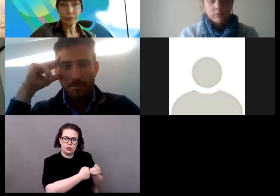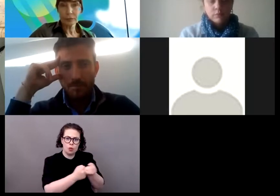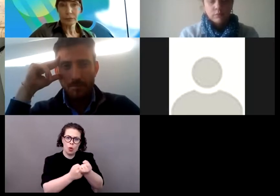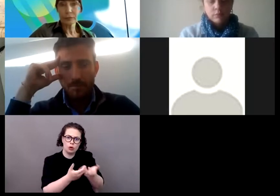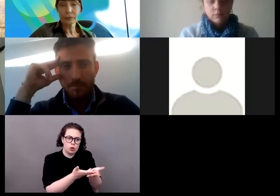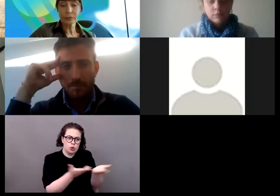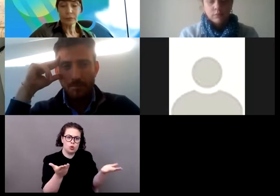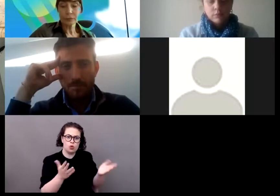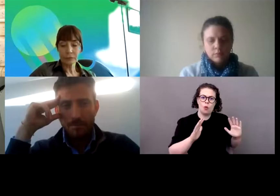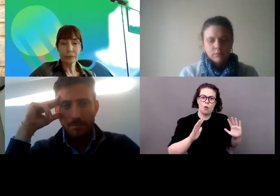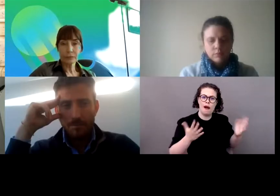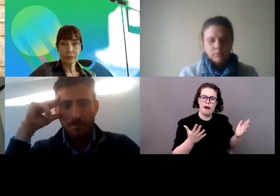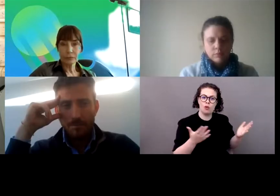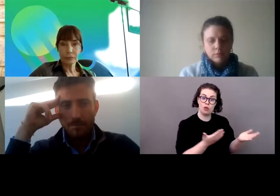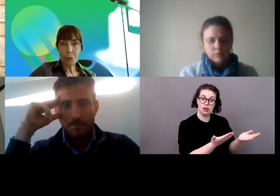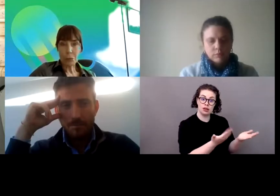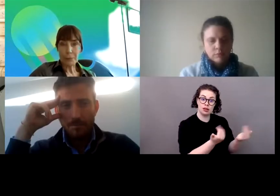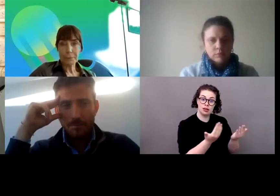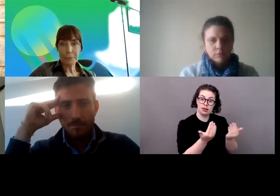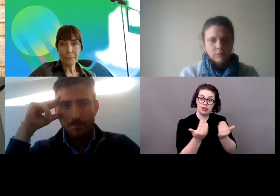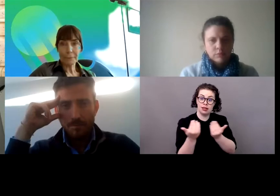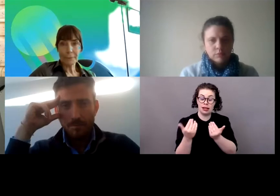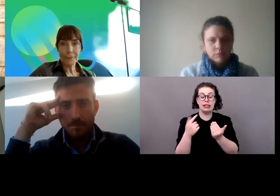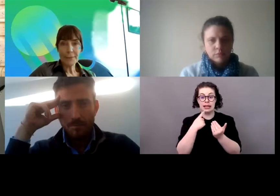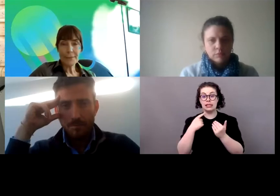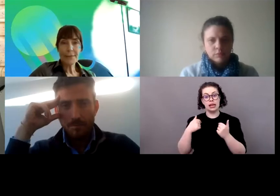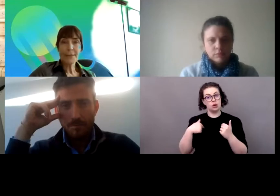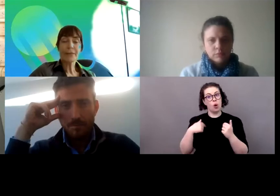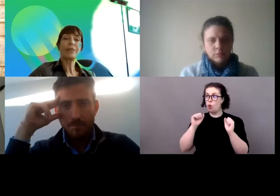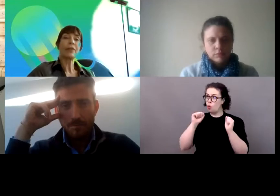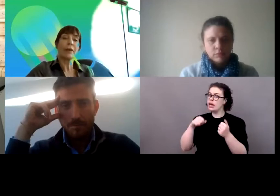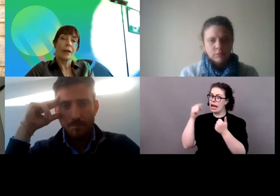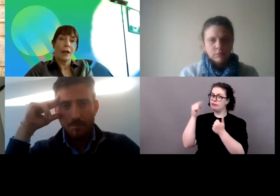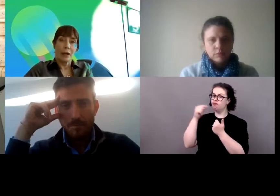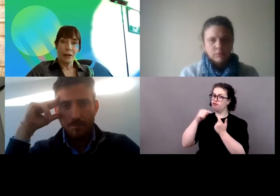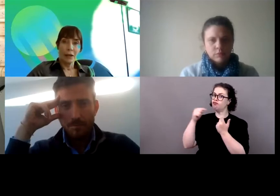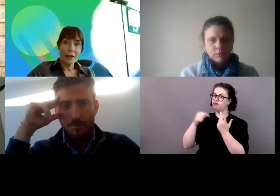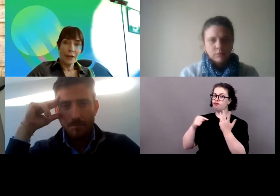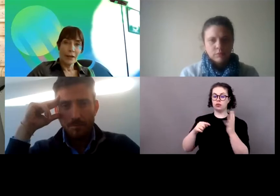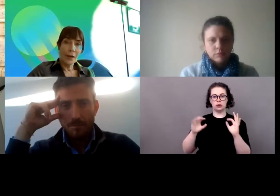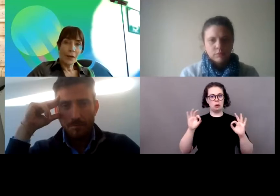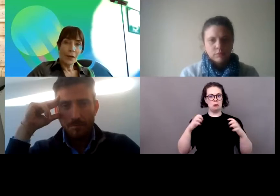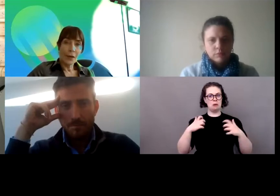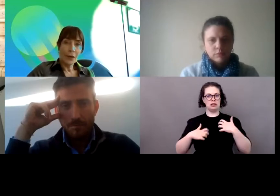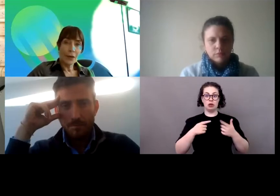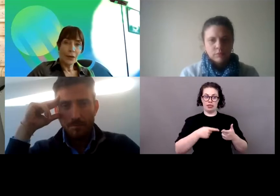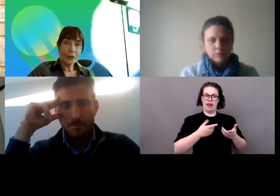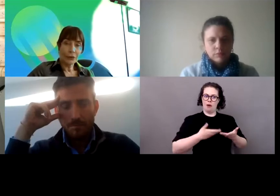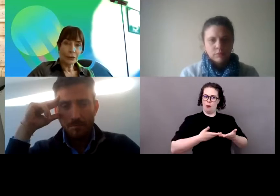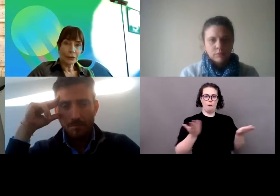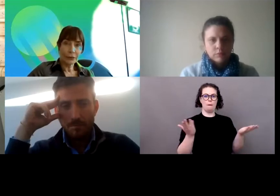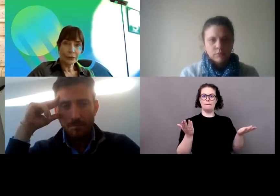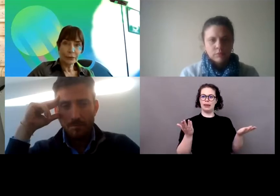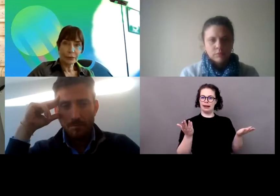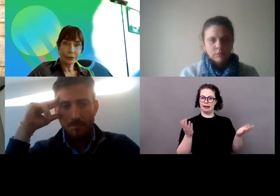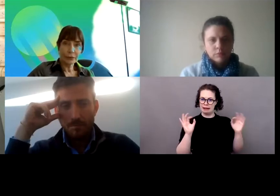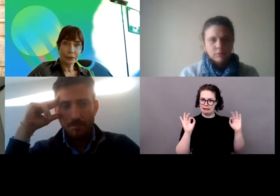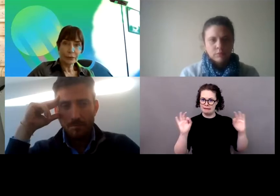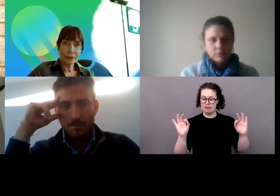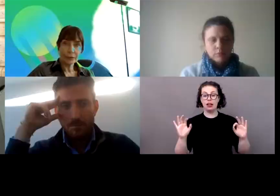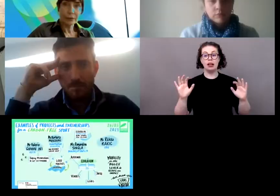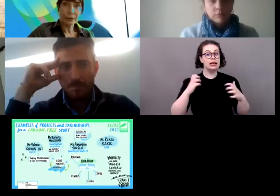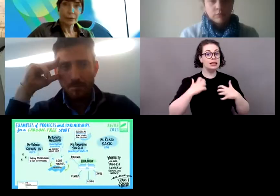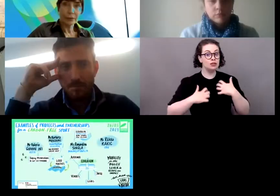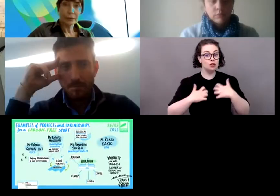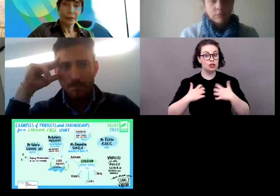hearing. The answer was they would be willing to do quite a few things, but one of the things that really was interesting to us was the fact that they would